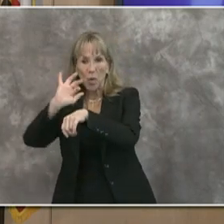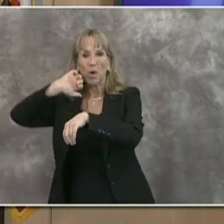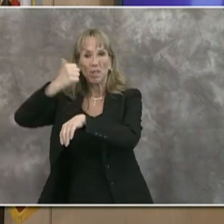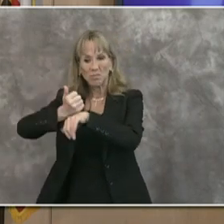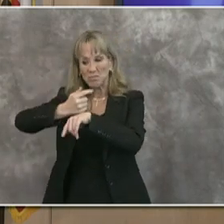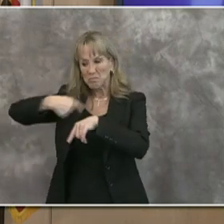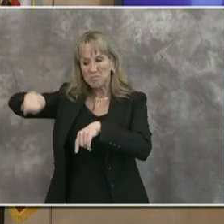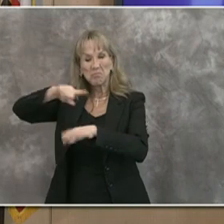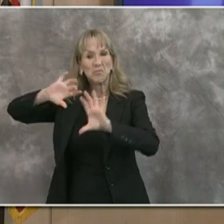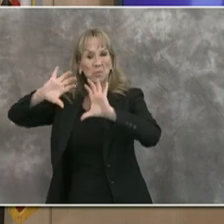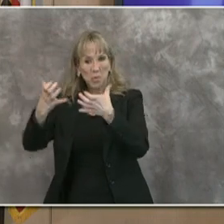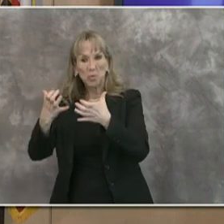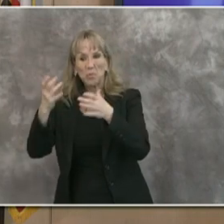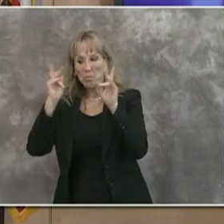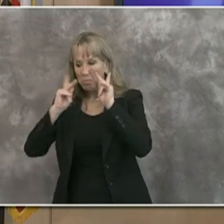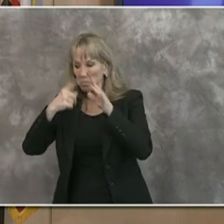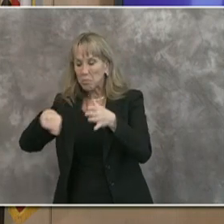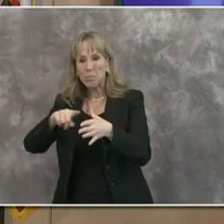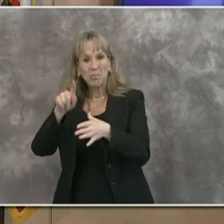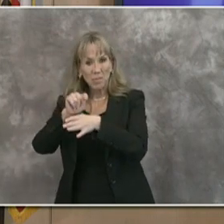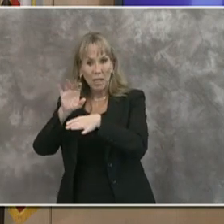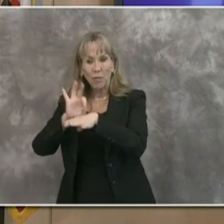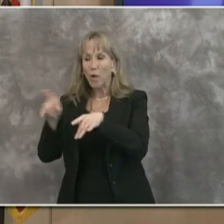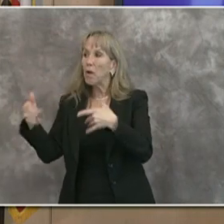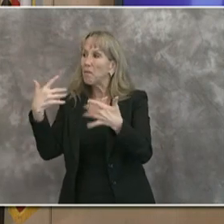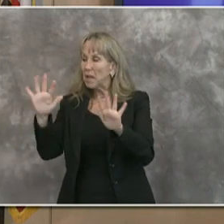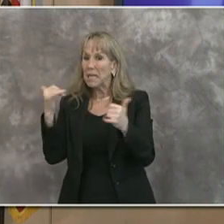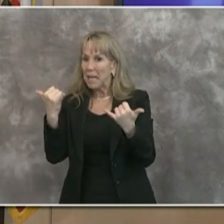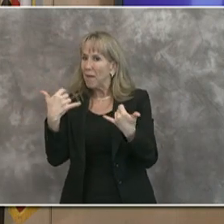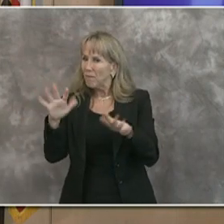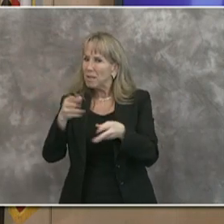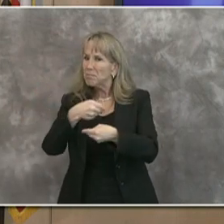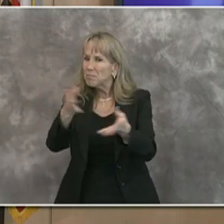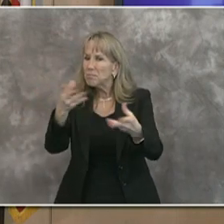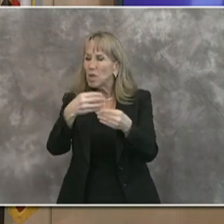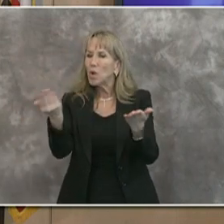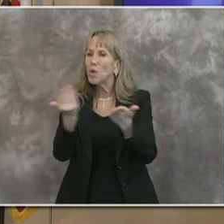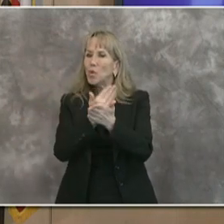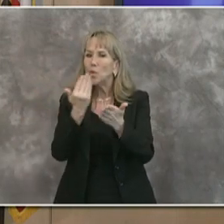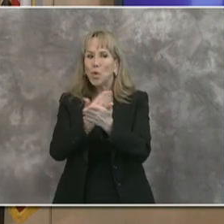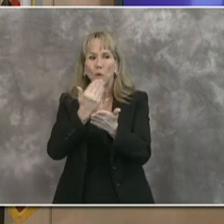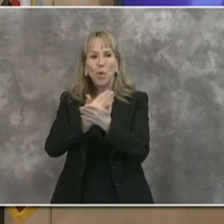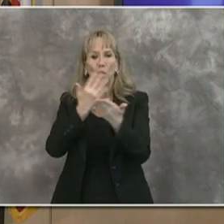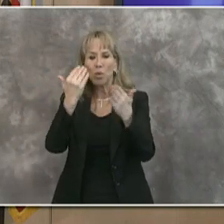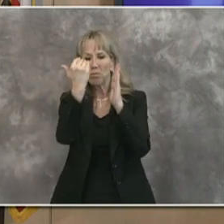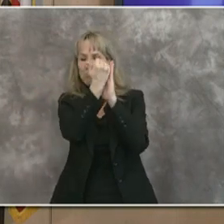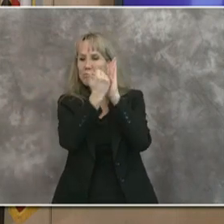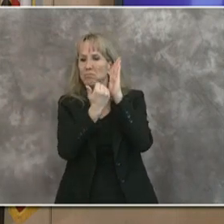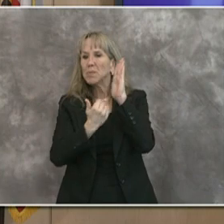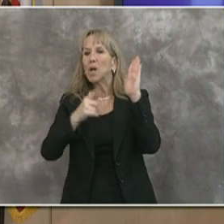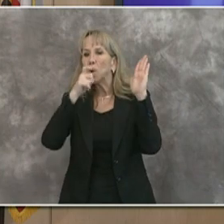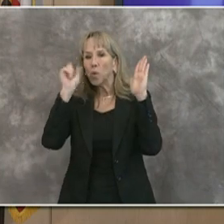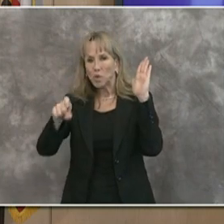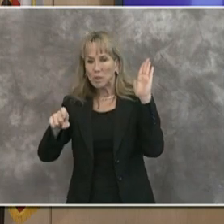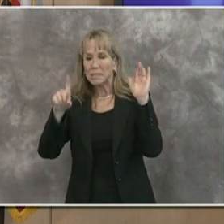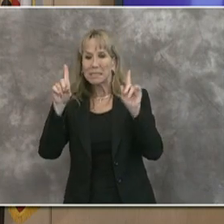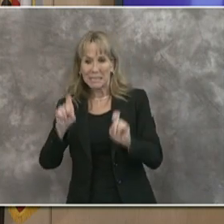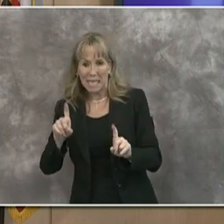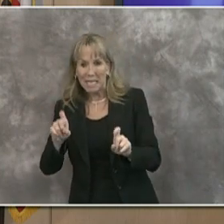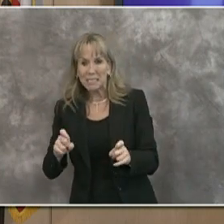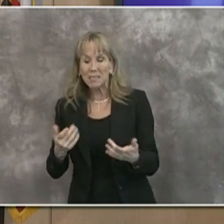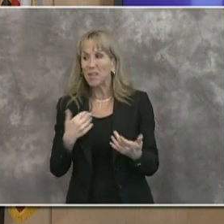and they have released some new guidelines about who should be tested. There are a lot